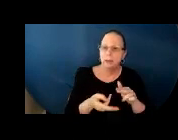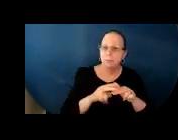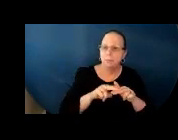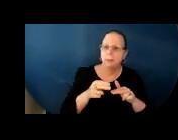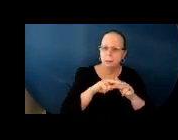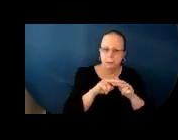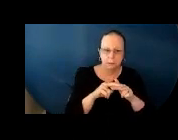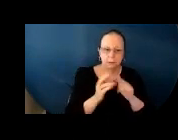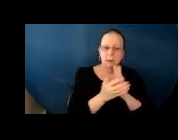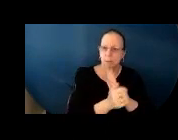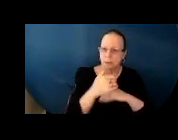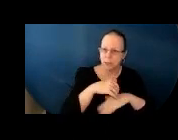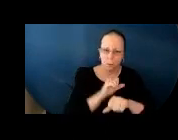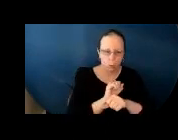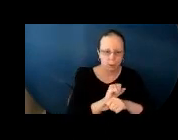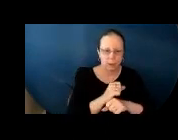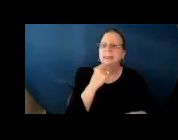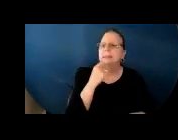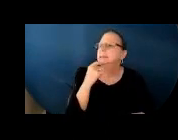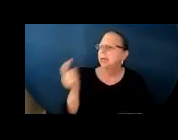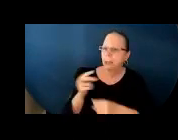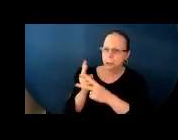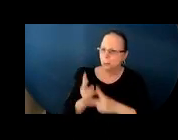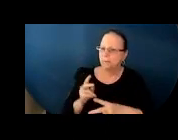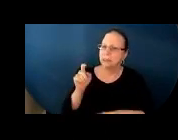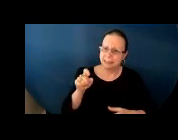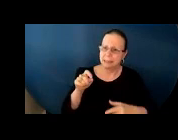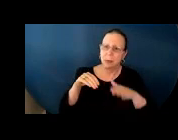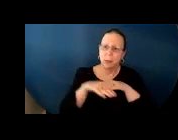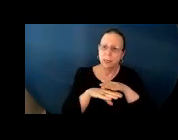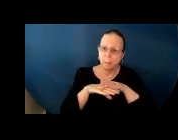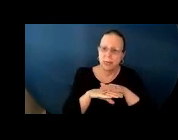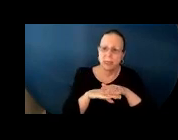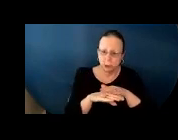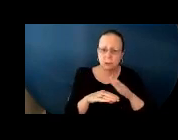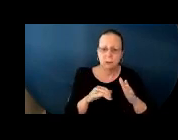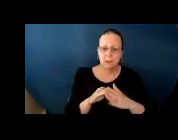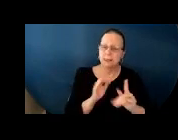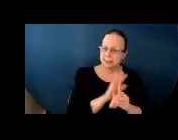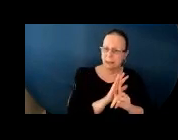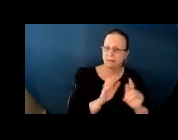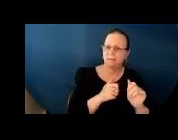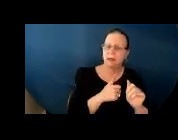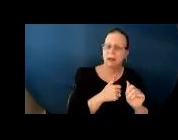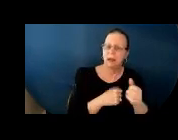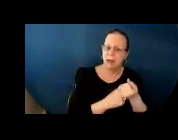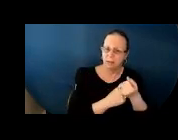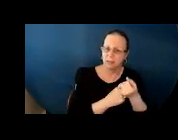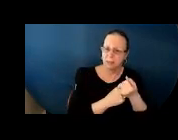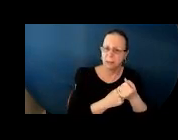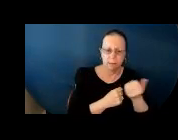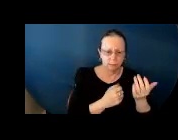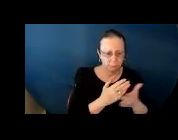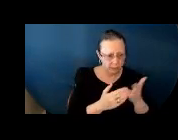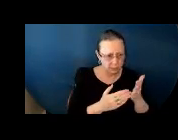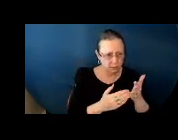work. Tell a supervisor of a necessary accommodation, right? That's that self-advocacy piece in work. Now, look, if it doesn't